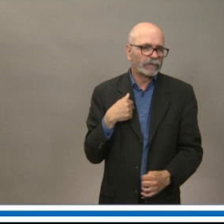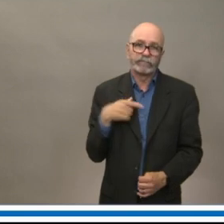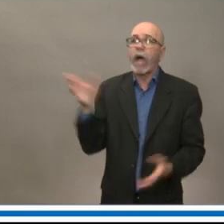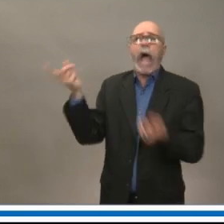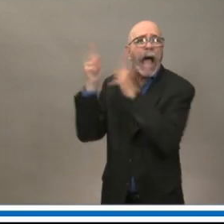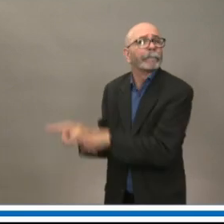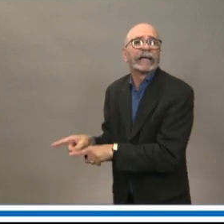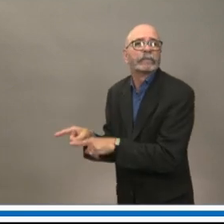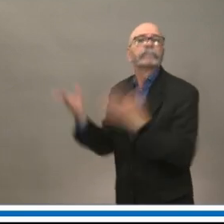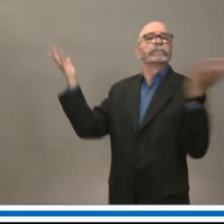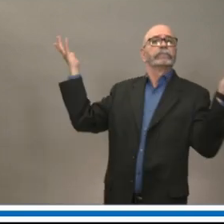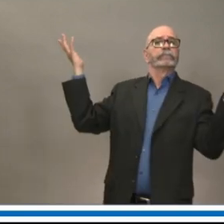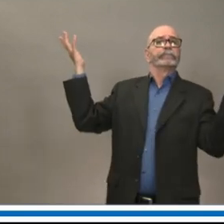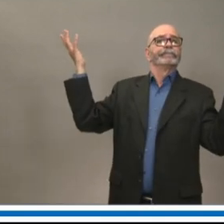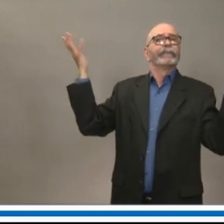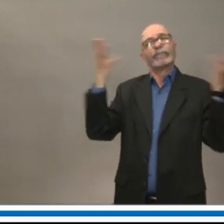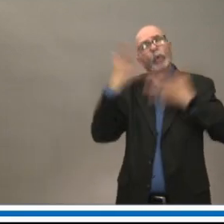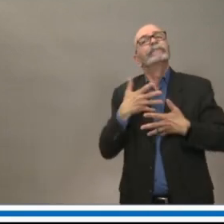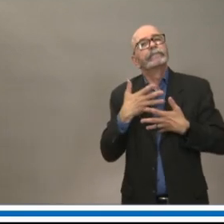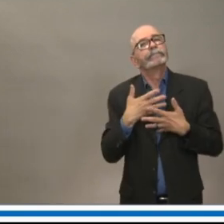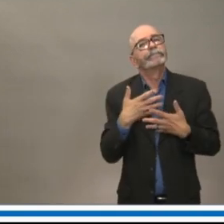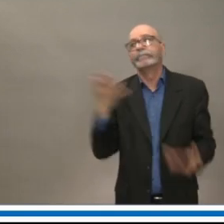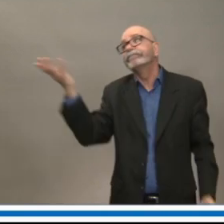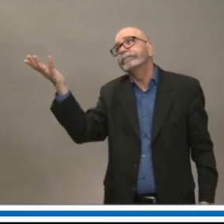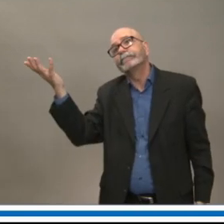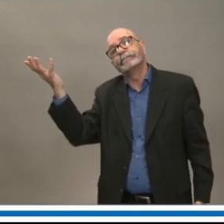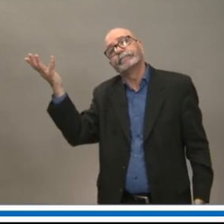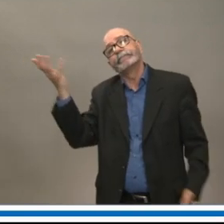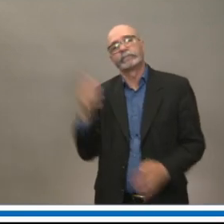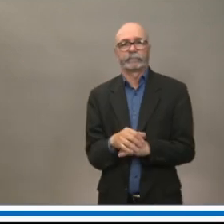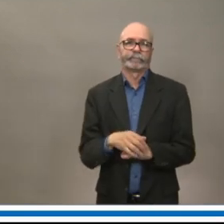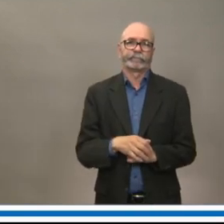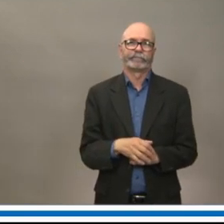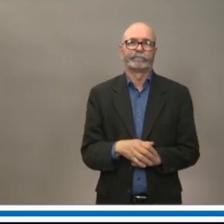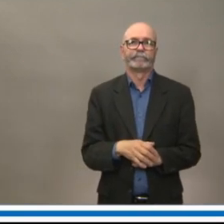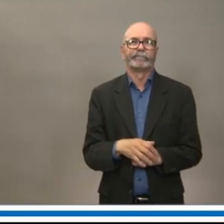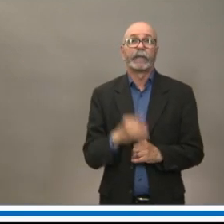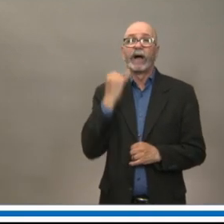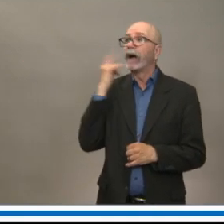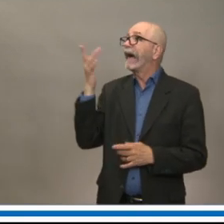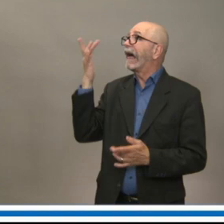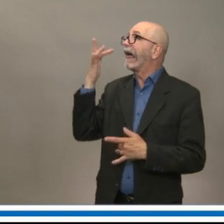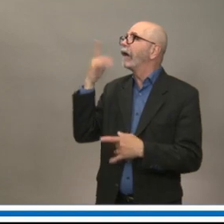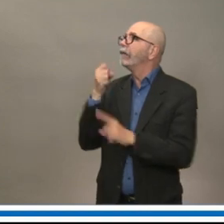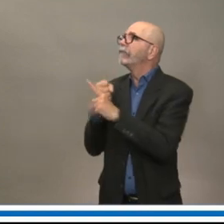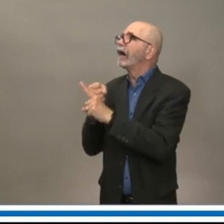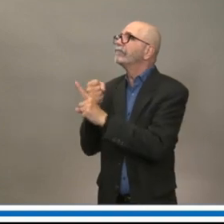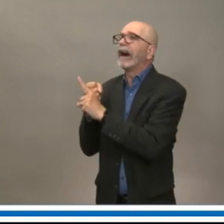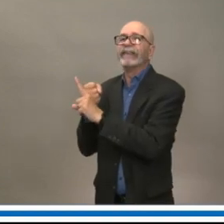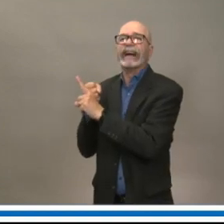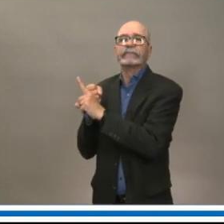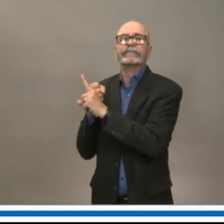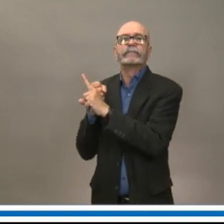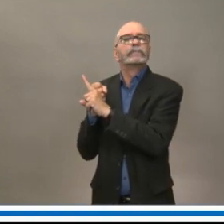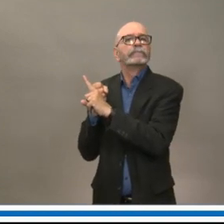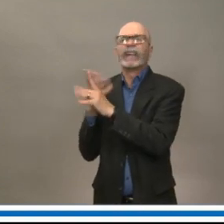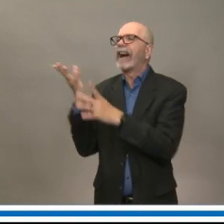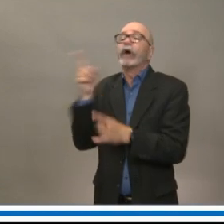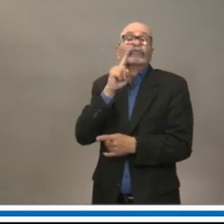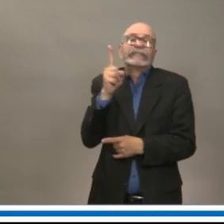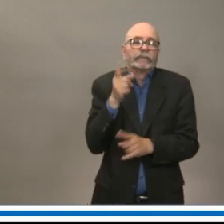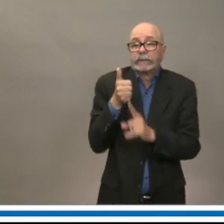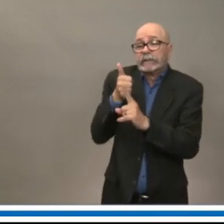an unfortunate reality when we have a disease like this, that you can have people who are very mildly symptomatic or even asymptomatic. They